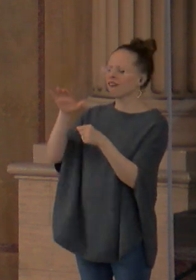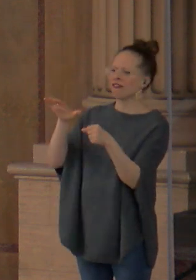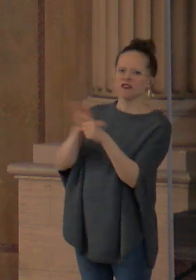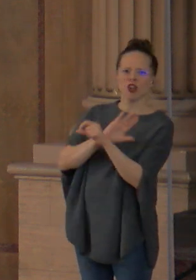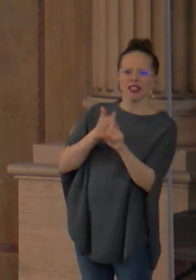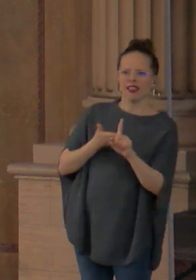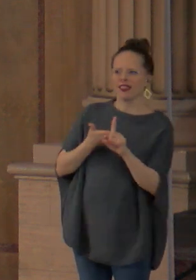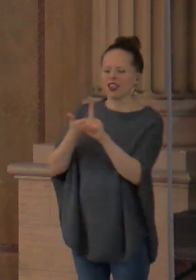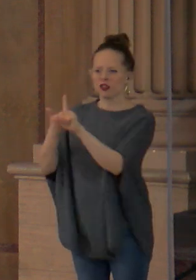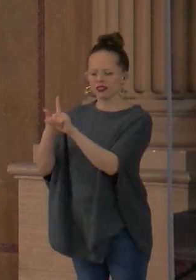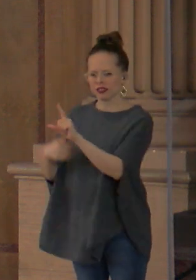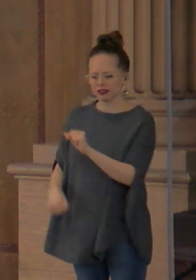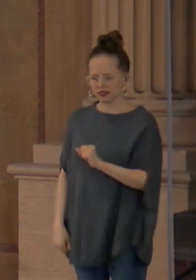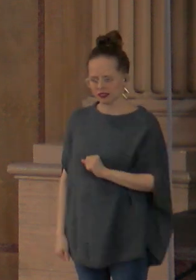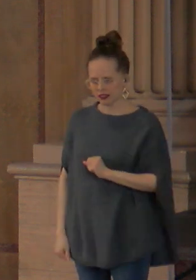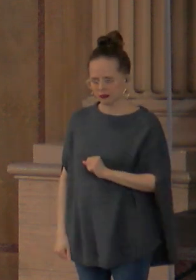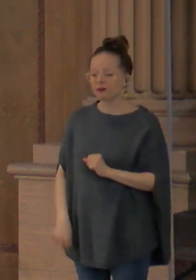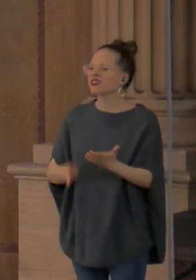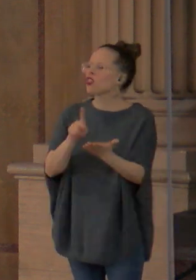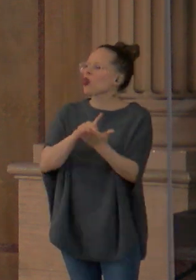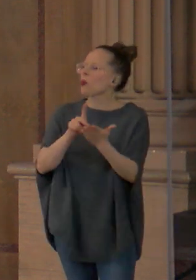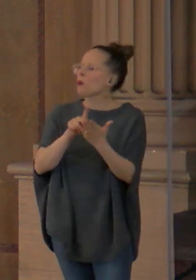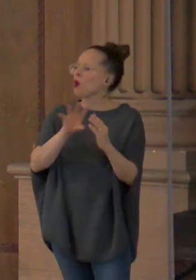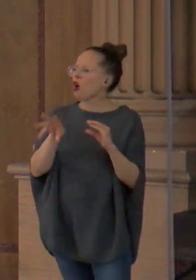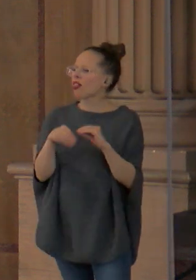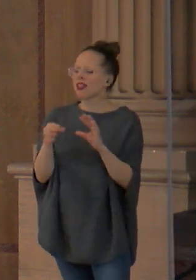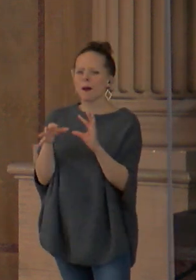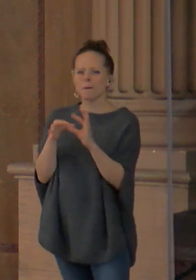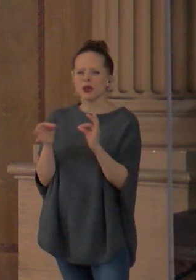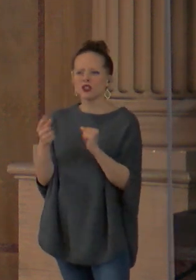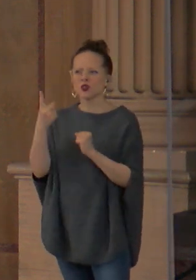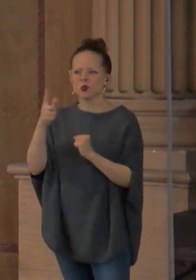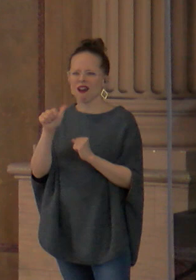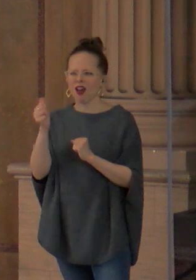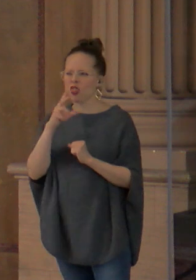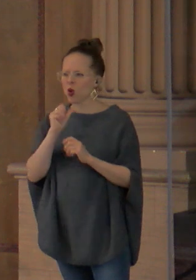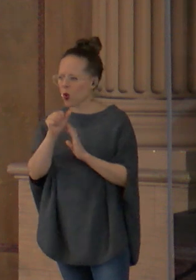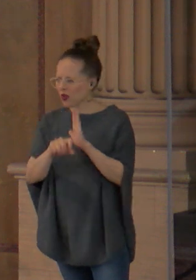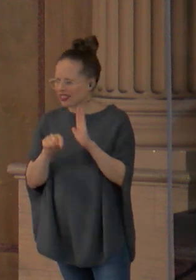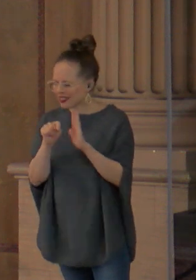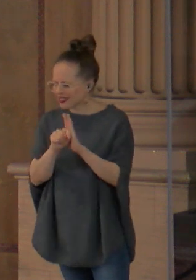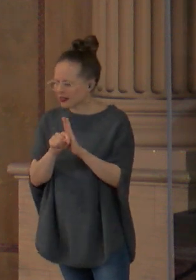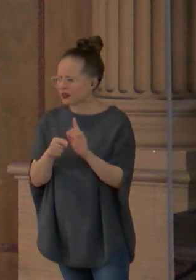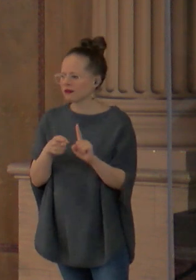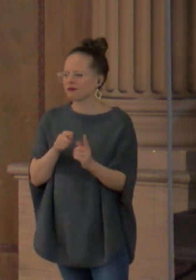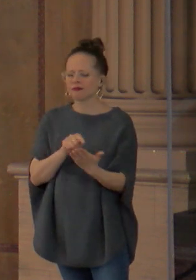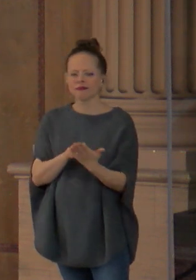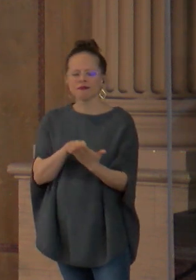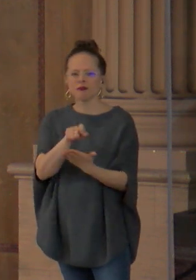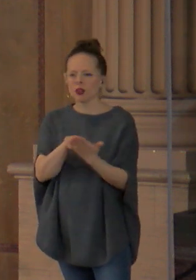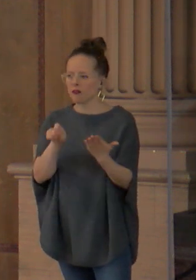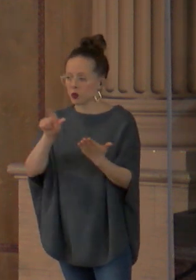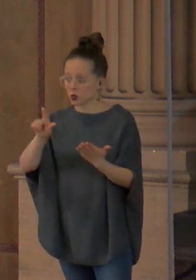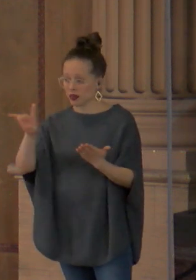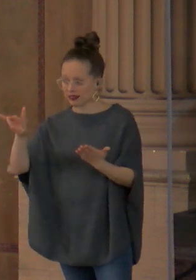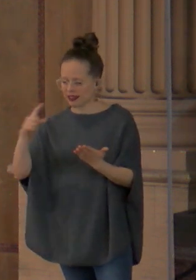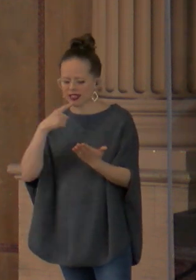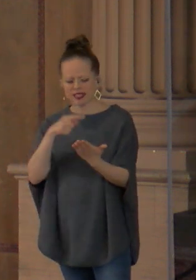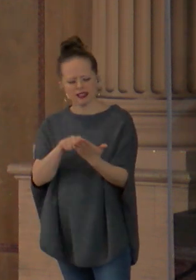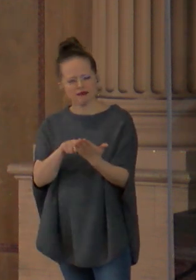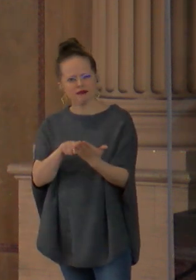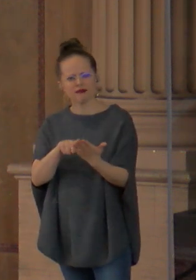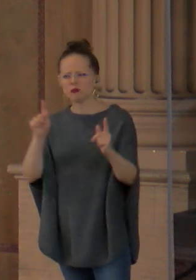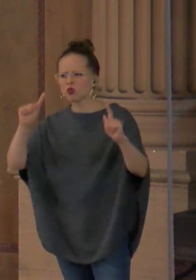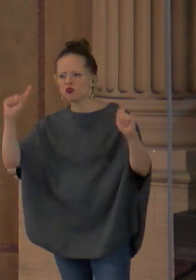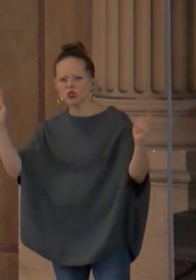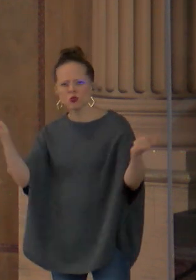And then Paul brings in one more Old Testament illustration. He quotes from Isaiah 54, and he says in verse 27, For it is written, Rejoice,